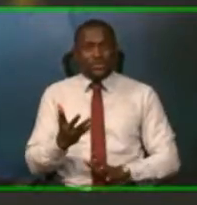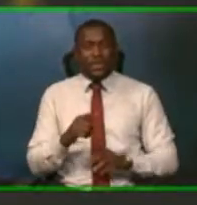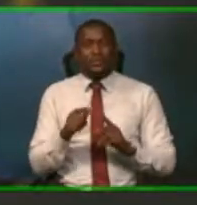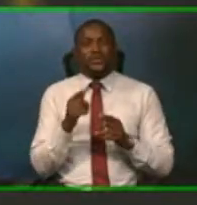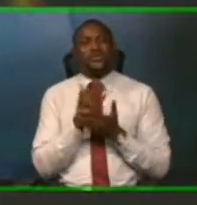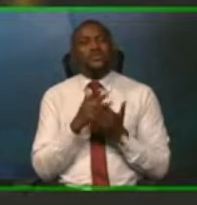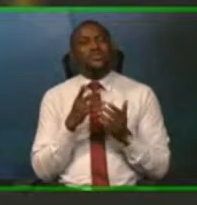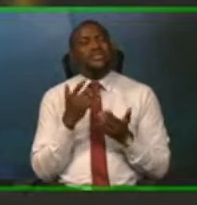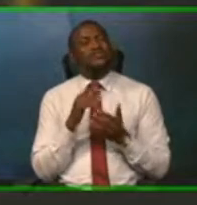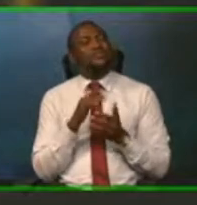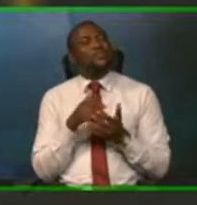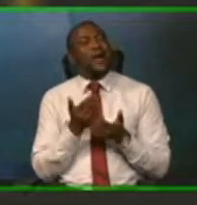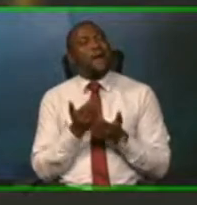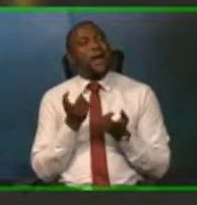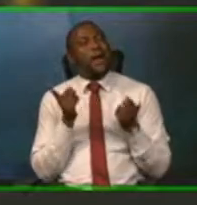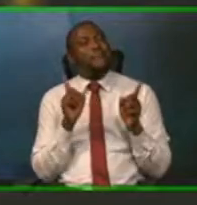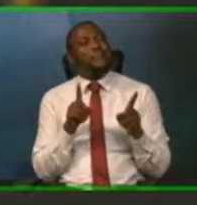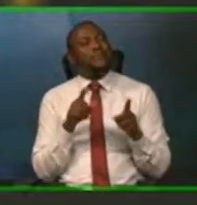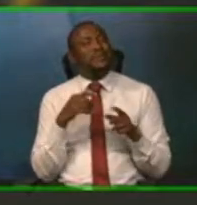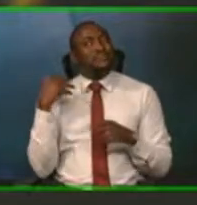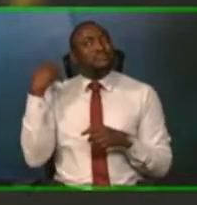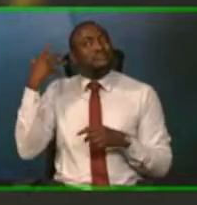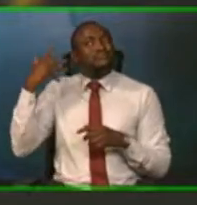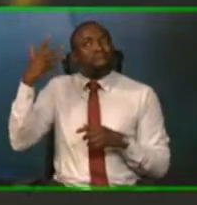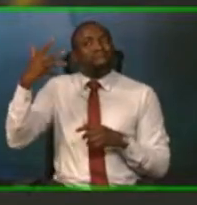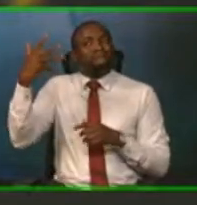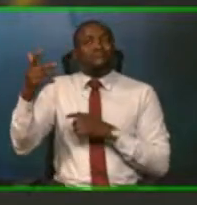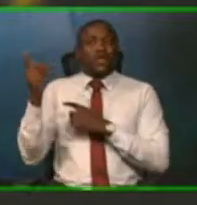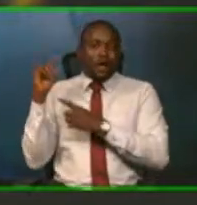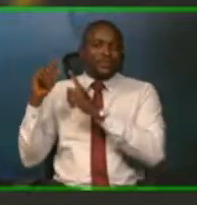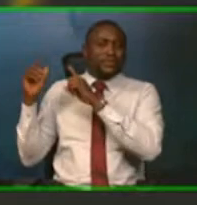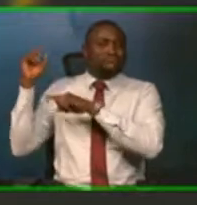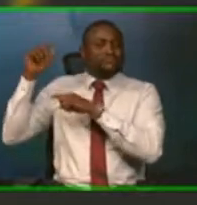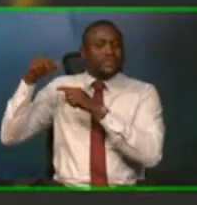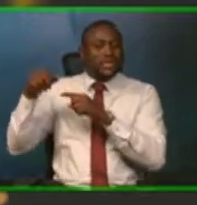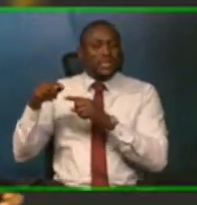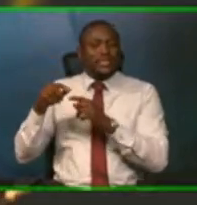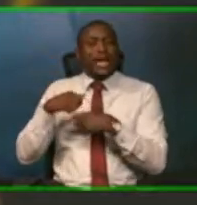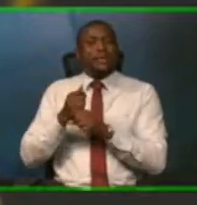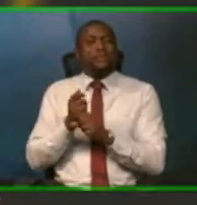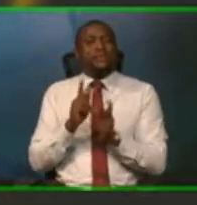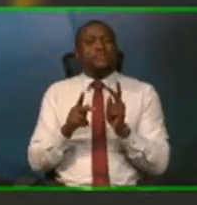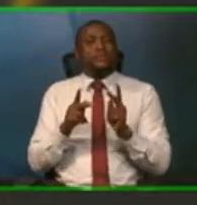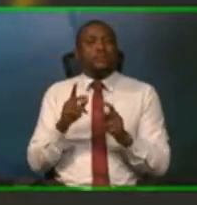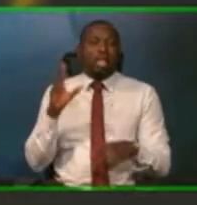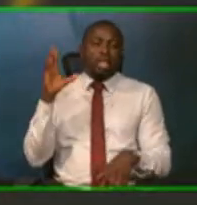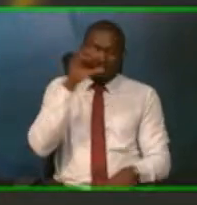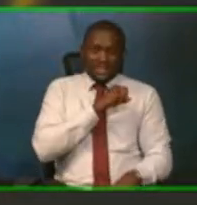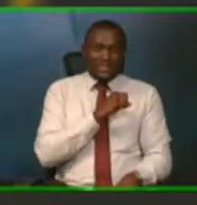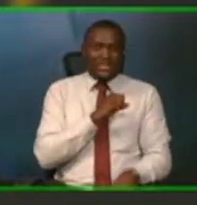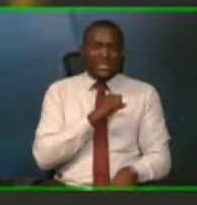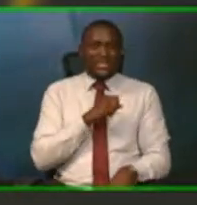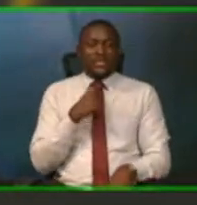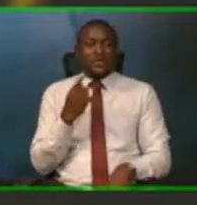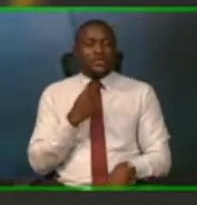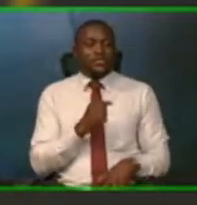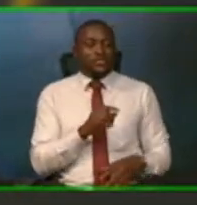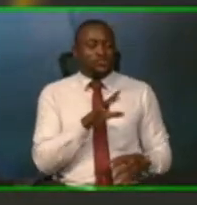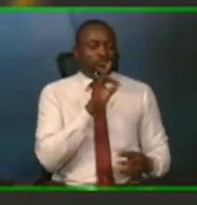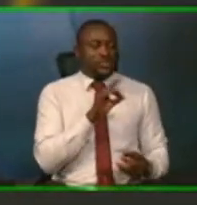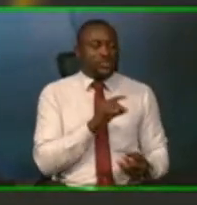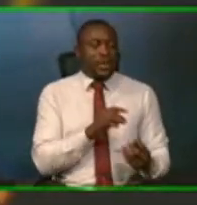history that diverged people to now begin to choose the ministry of the word